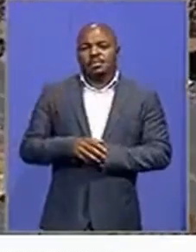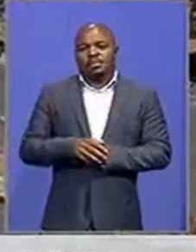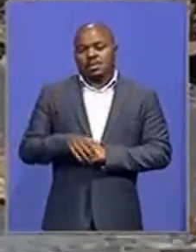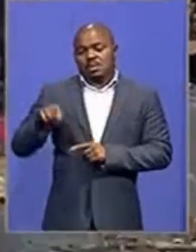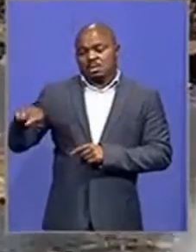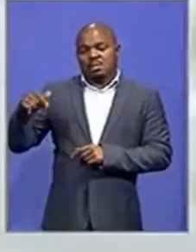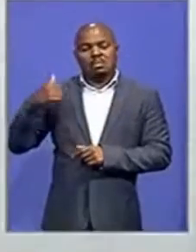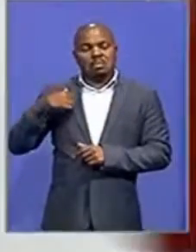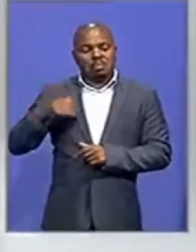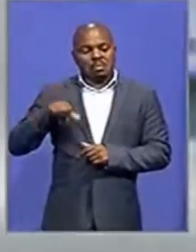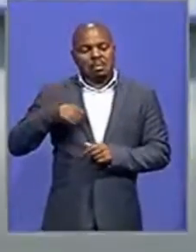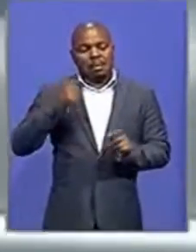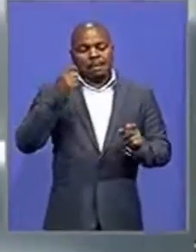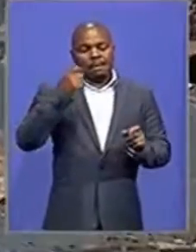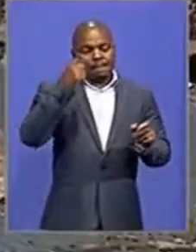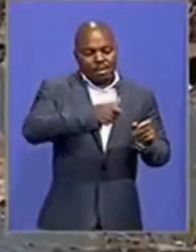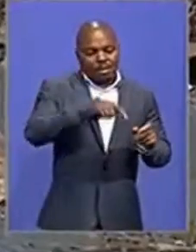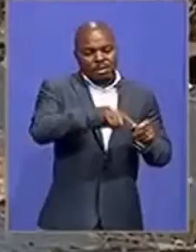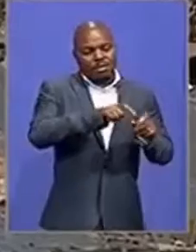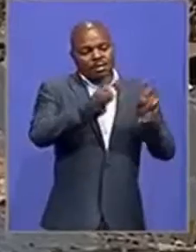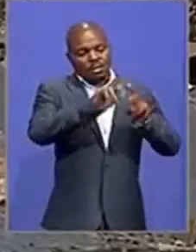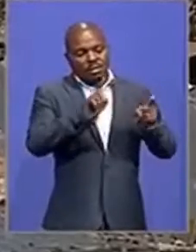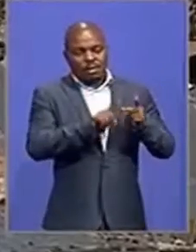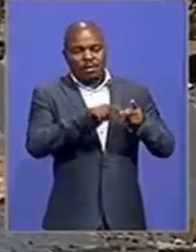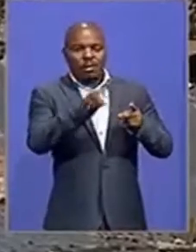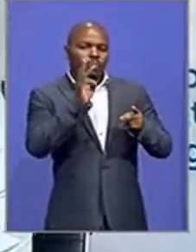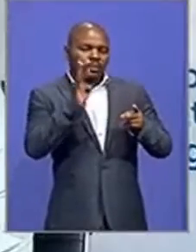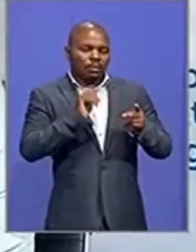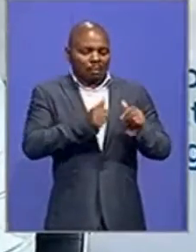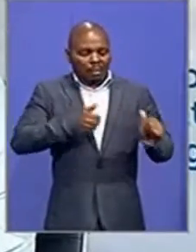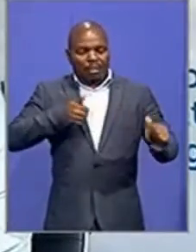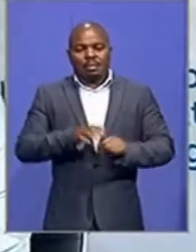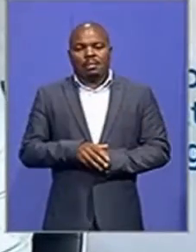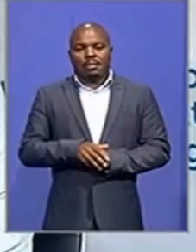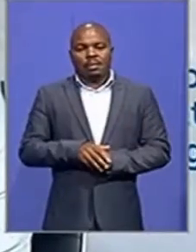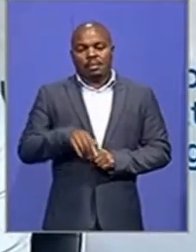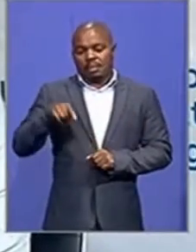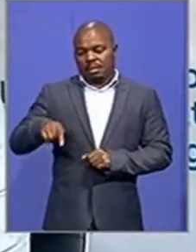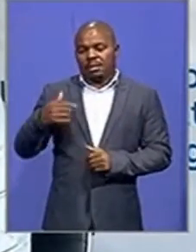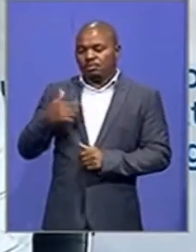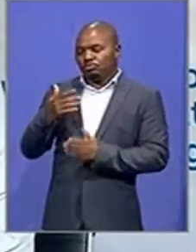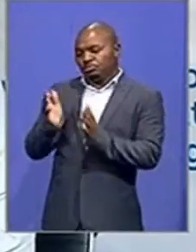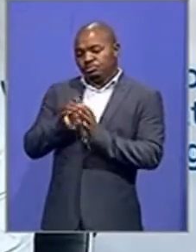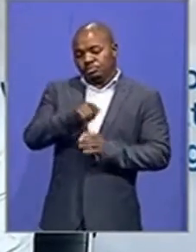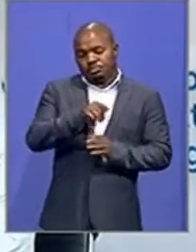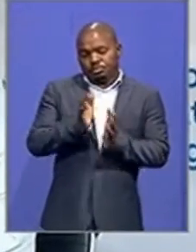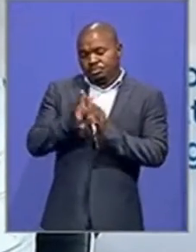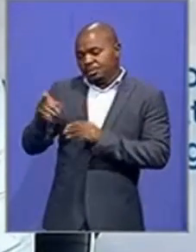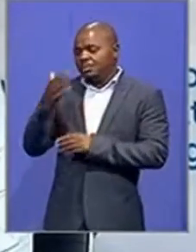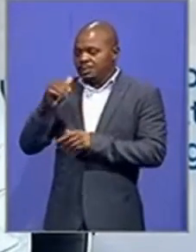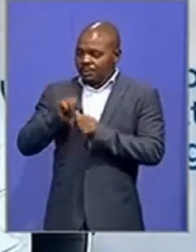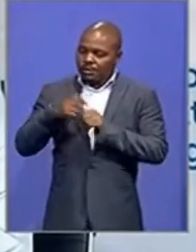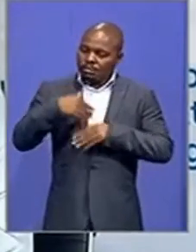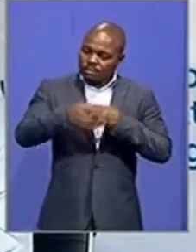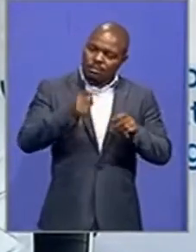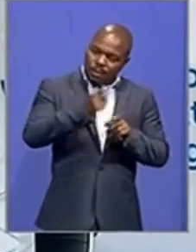kolta Eskom le Rand Water. Rand Water further advised the municipality to continue paying its current account and ensure that it is up